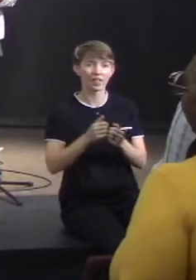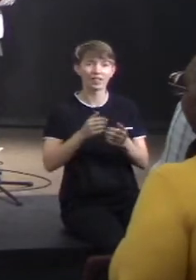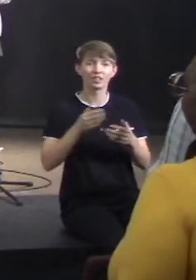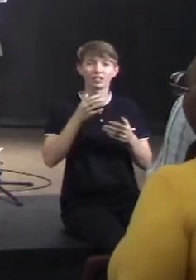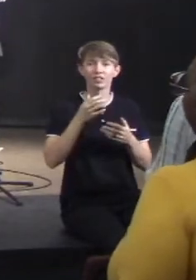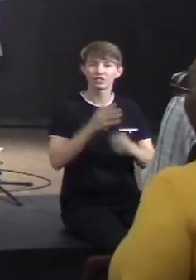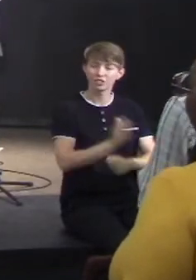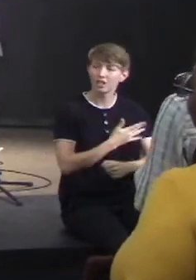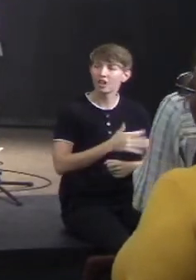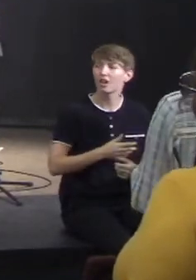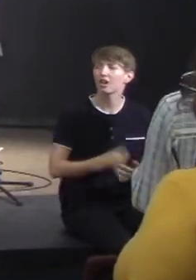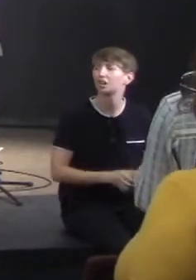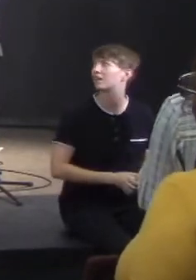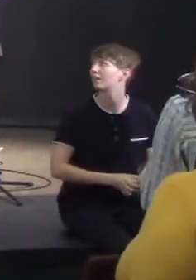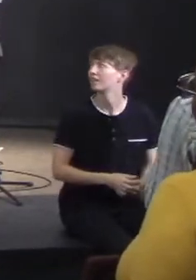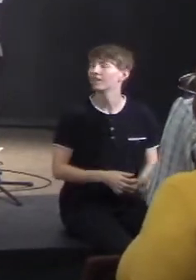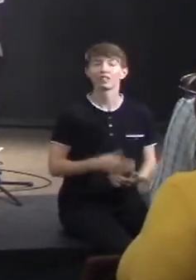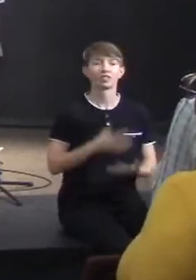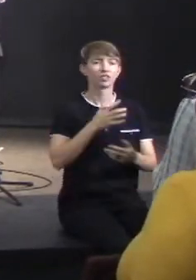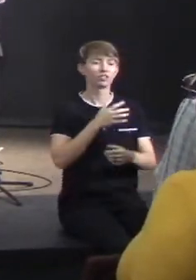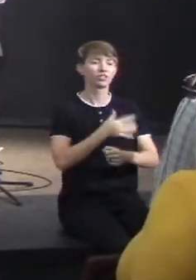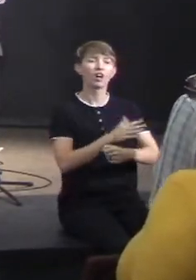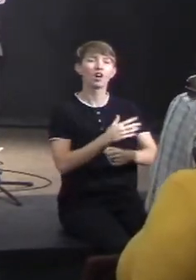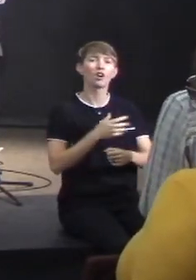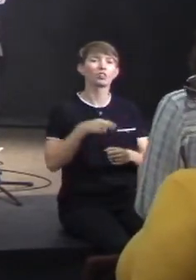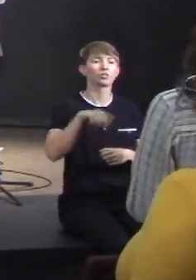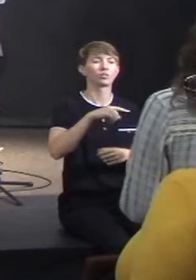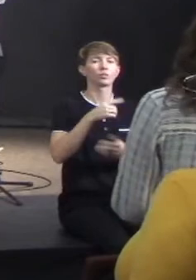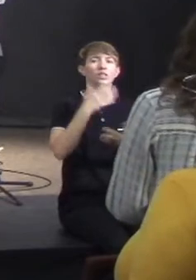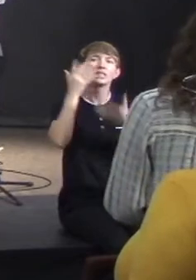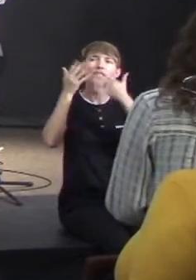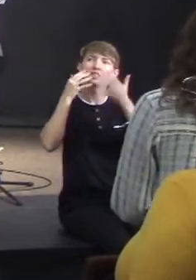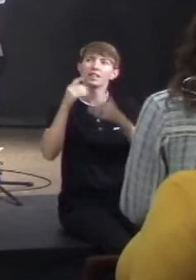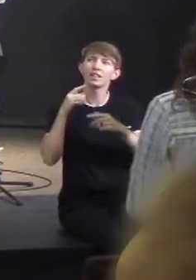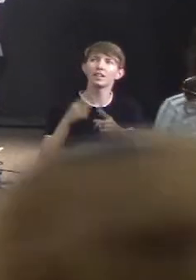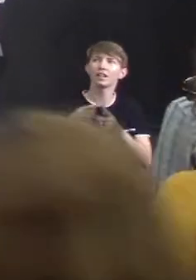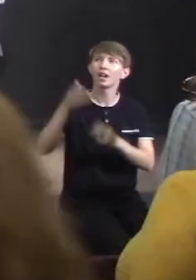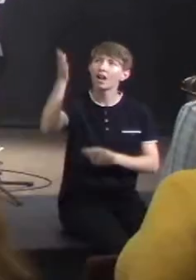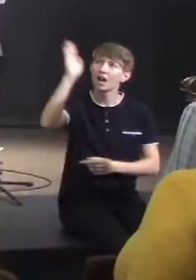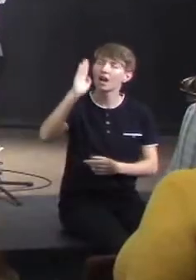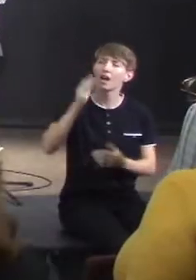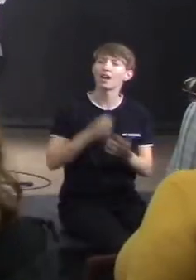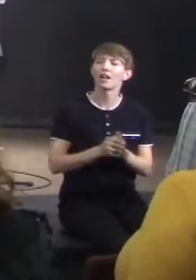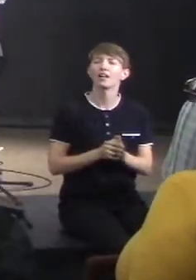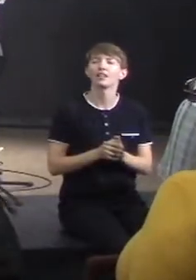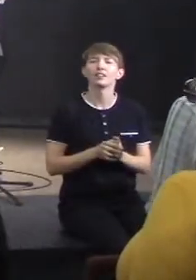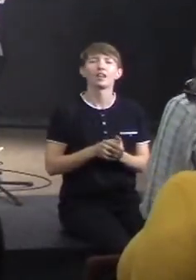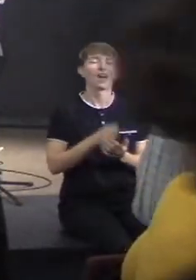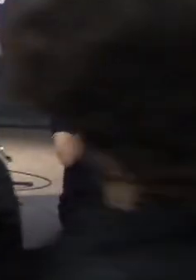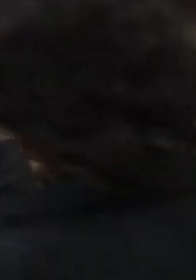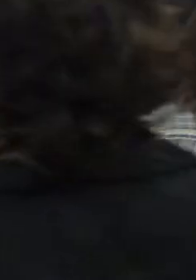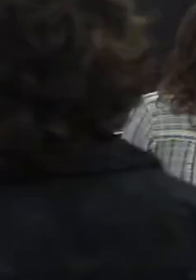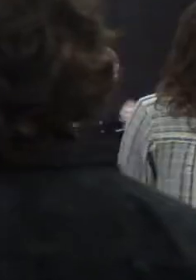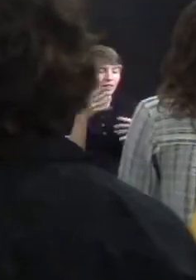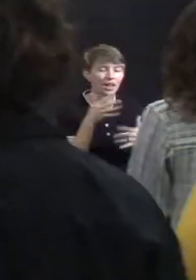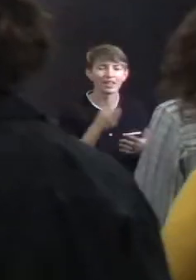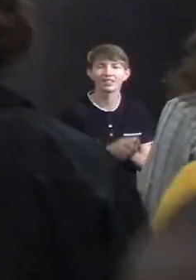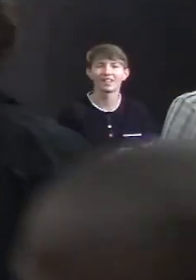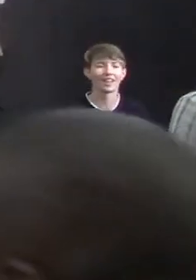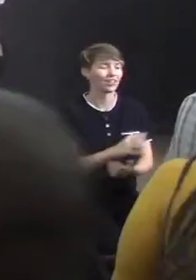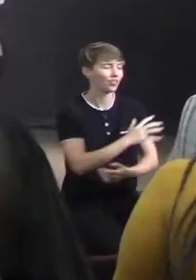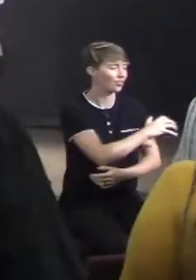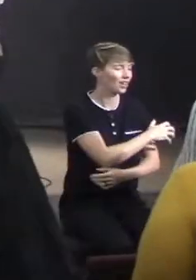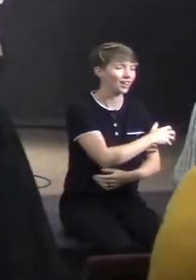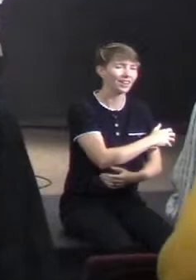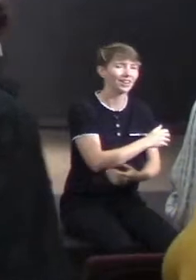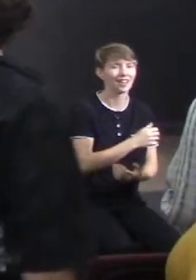community, all right? There's songs that we sing right to God. There's songs that we kind of sing, like, with one another. You know what I mean? So don't be afraid to, like, grab somebody. Unless you don't